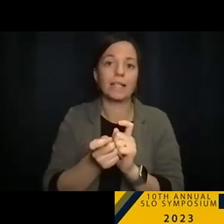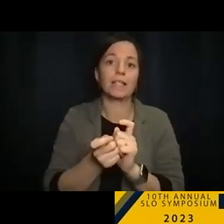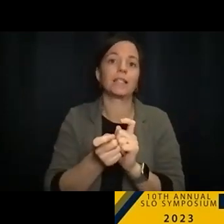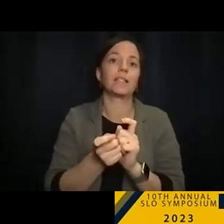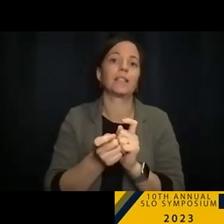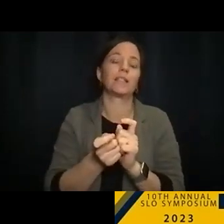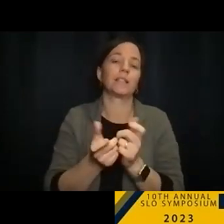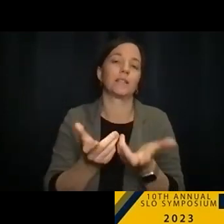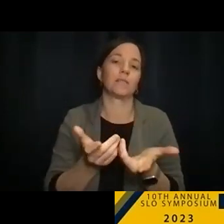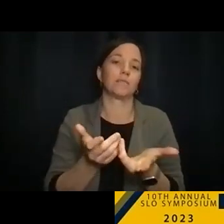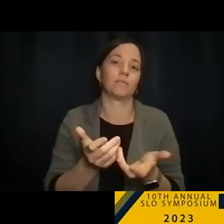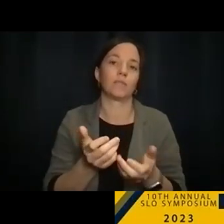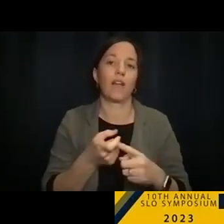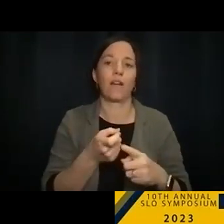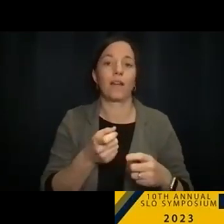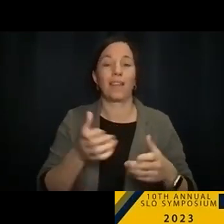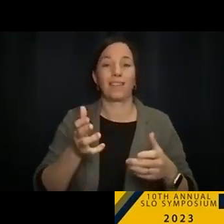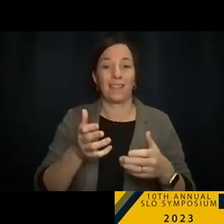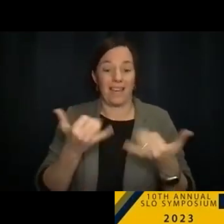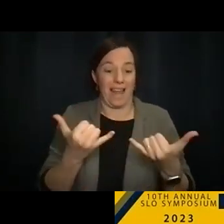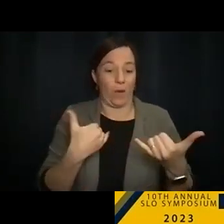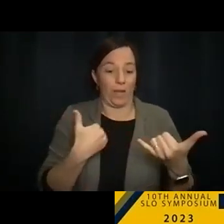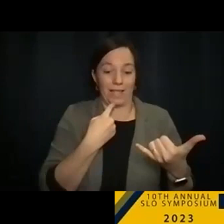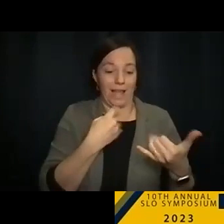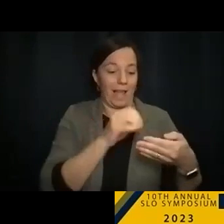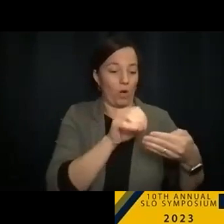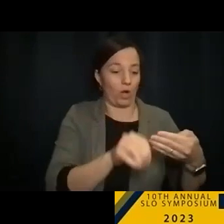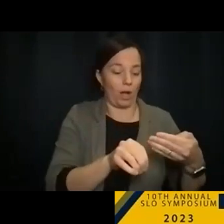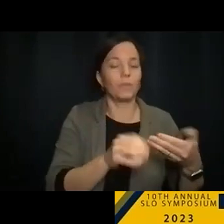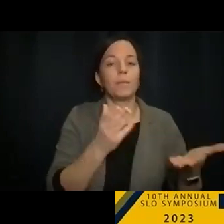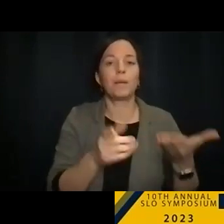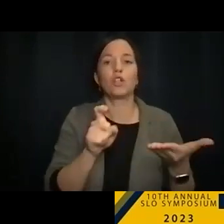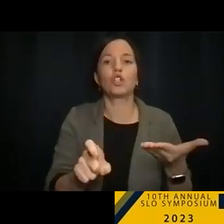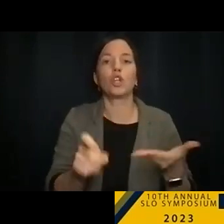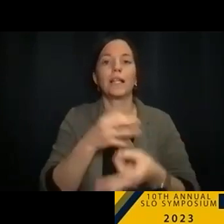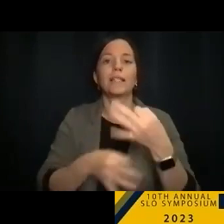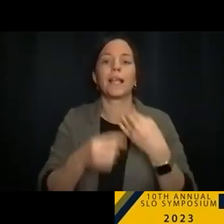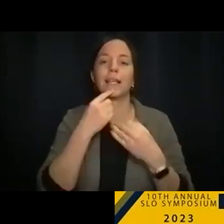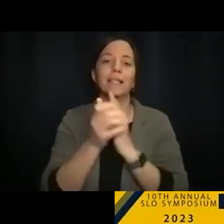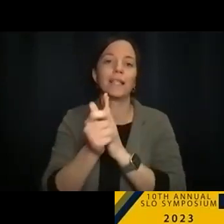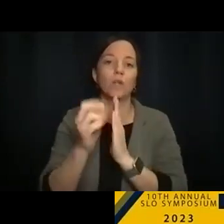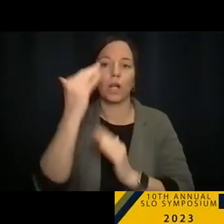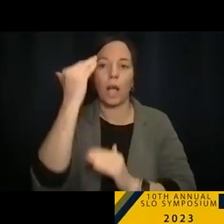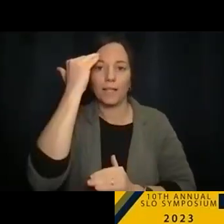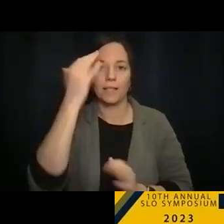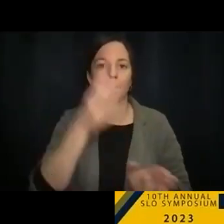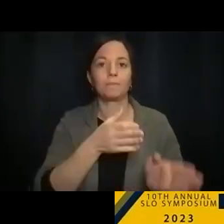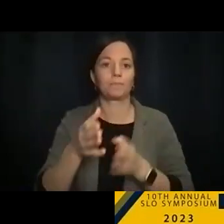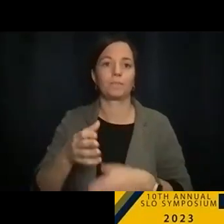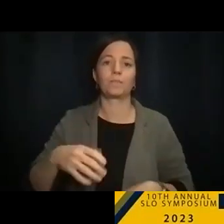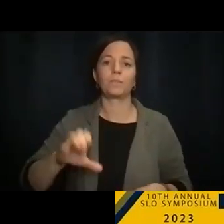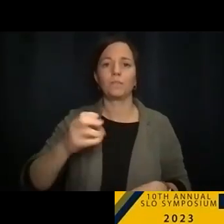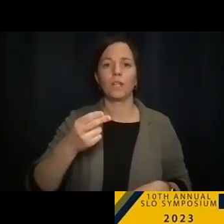making that shift from an outcomes to maybe a skills or competencies type conversation? It's not something we've talked about, you